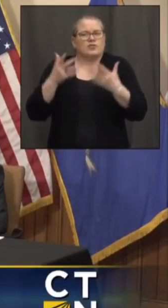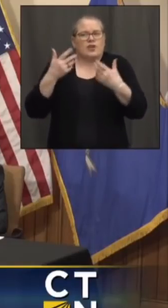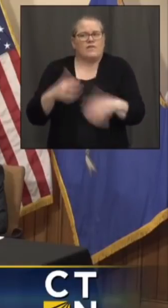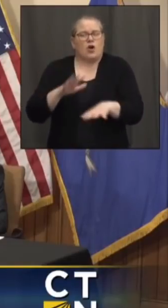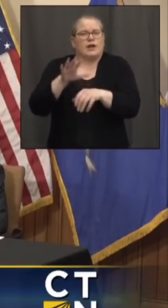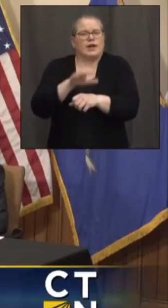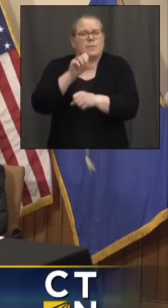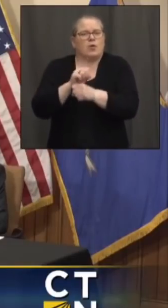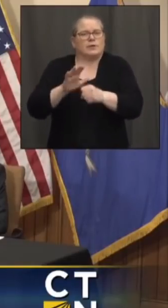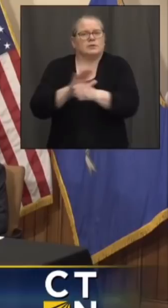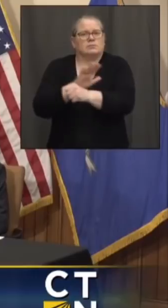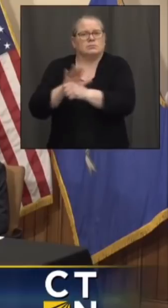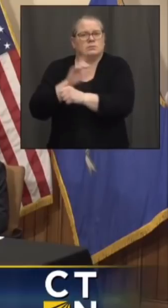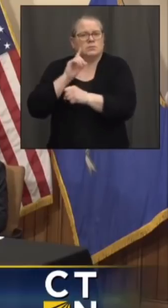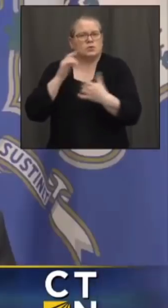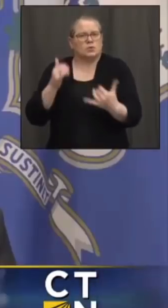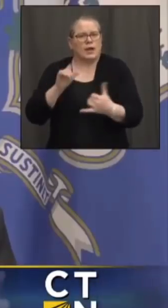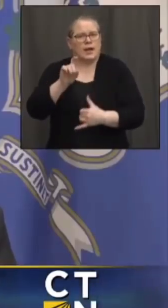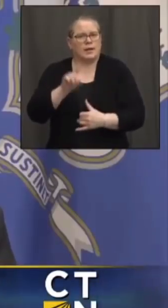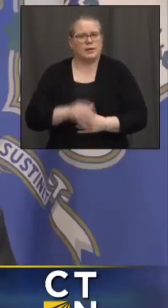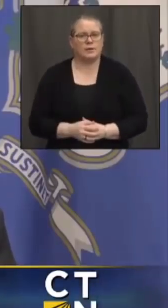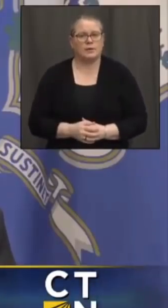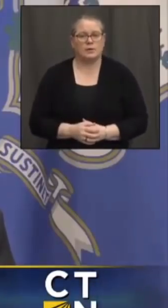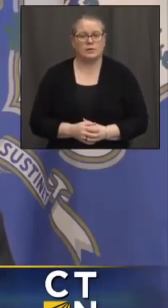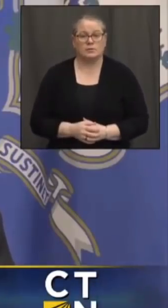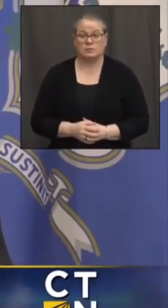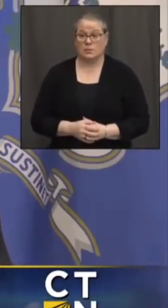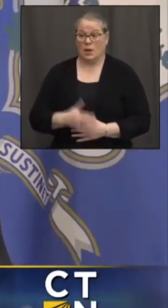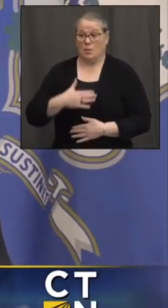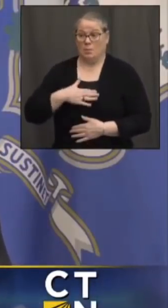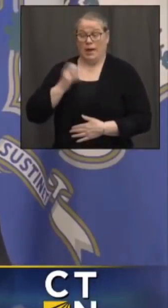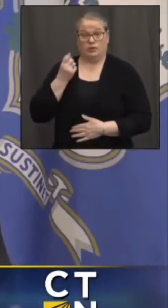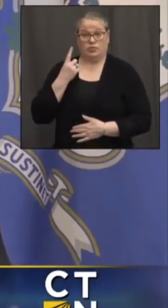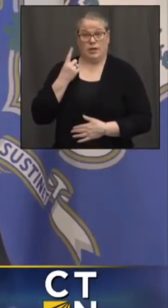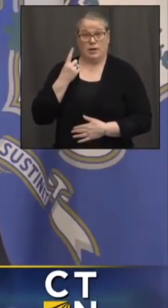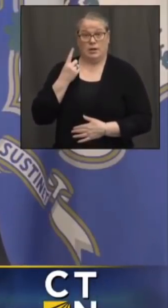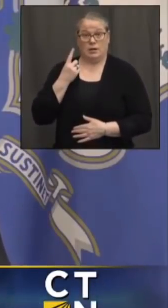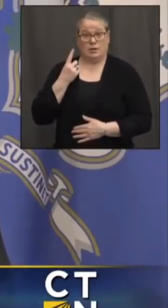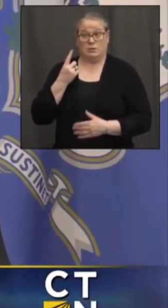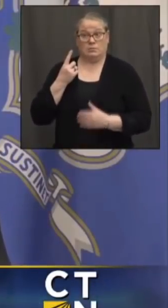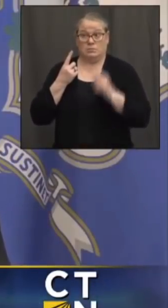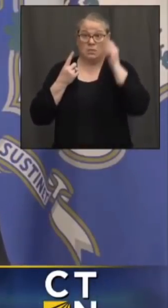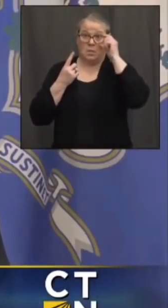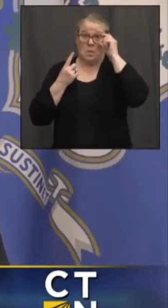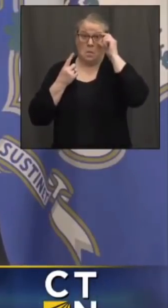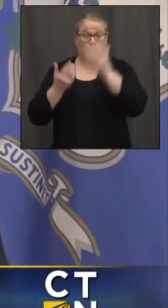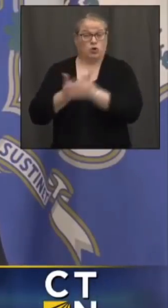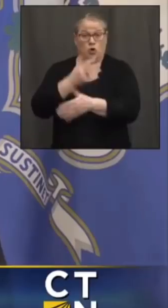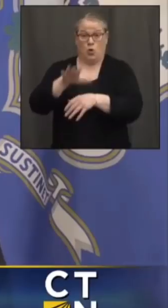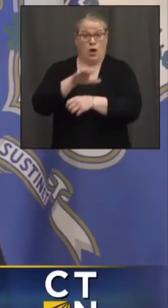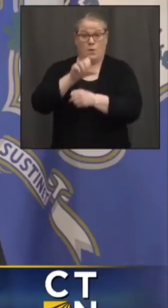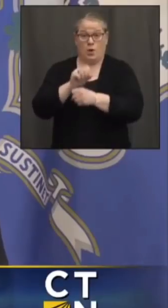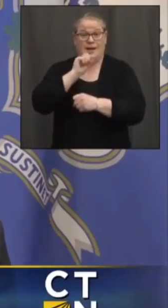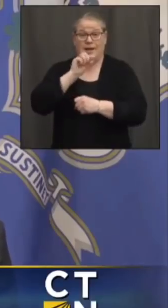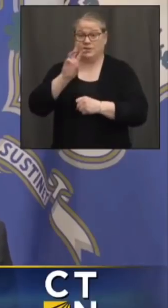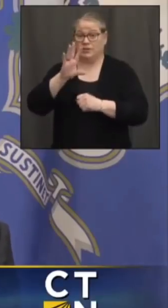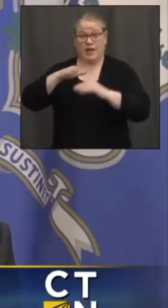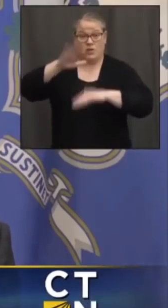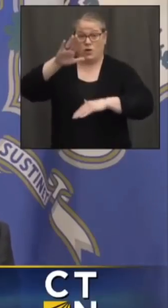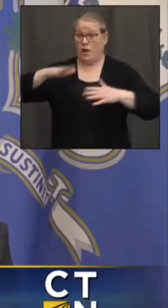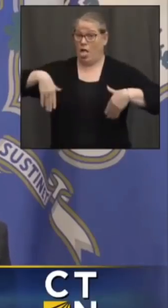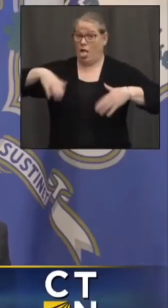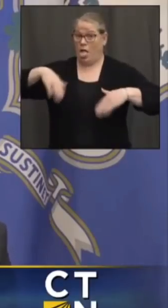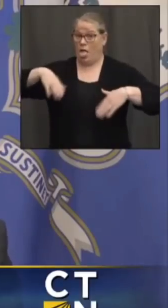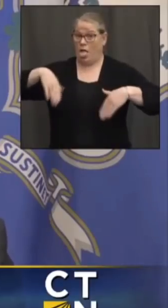appointments today? Well, my understanding is you're not supposed to be taking the new appointments for 65 and over